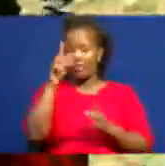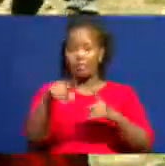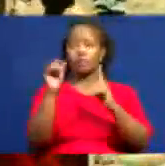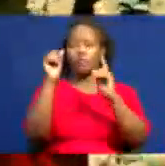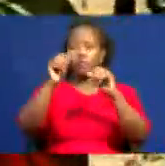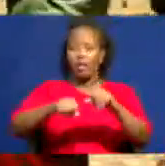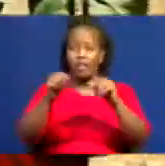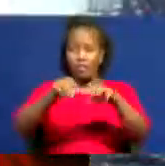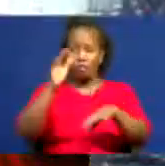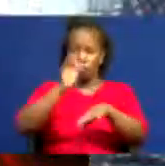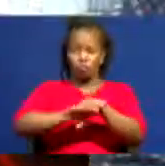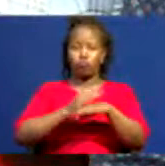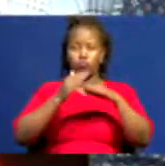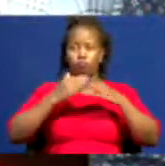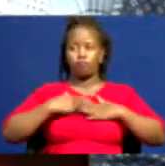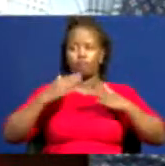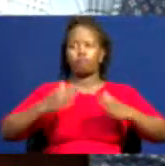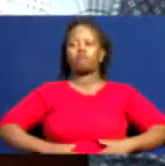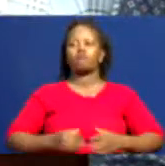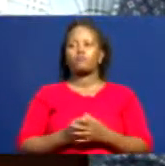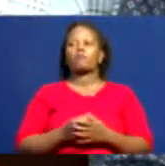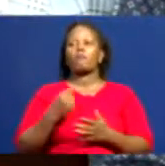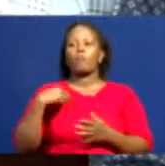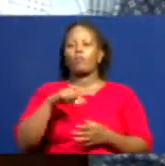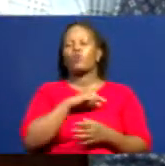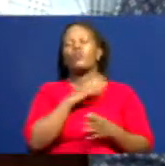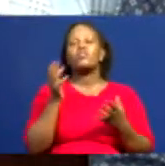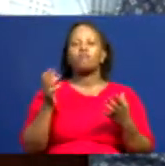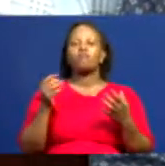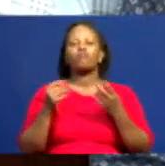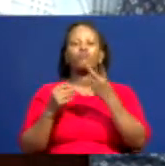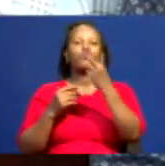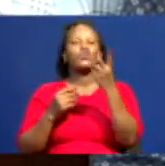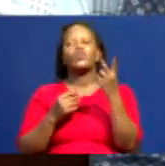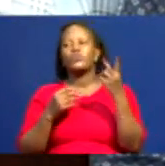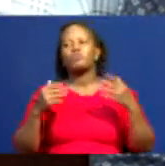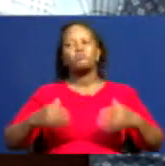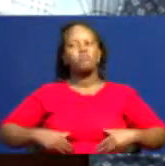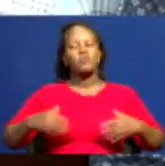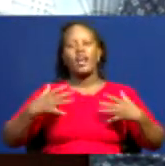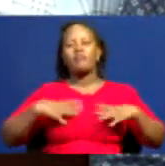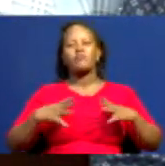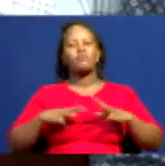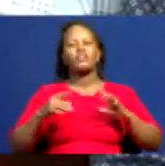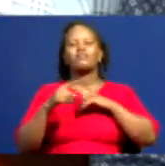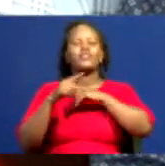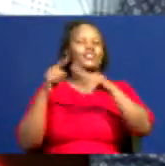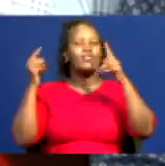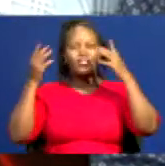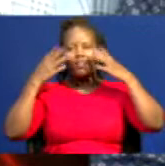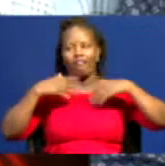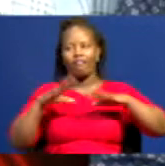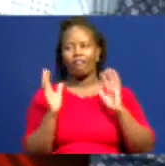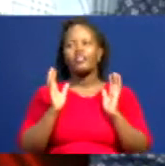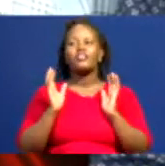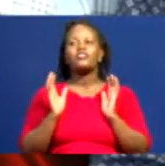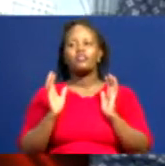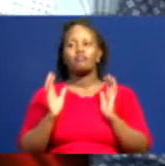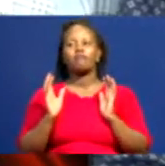bodies of the deceased. Kaskia ameua vijana wetu wawili juu ya hiyo milima na